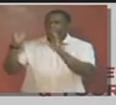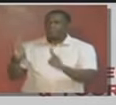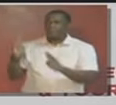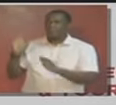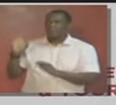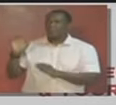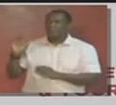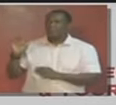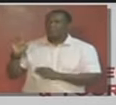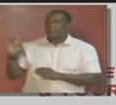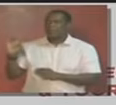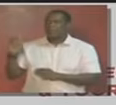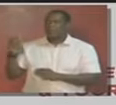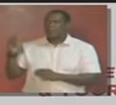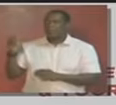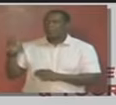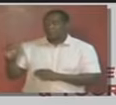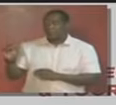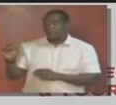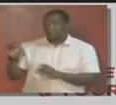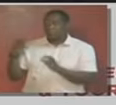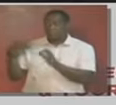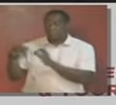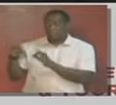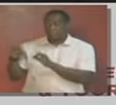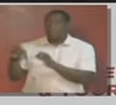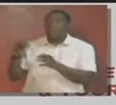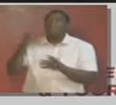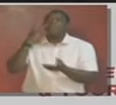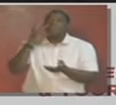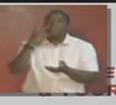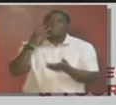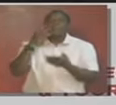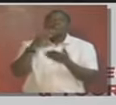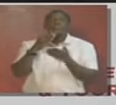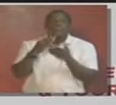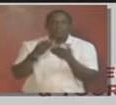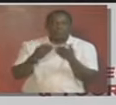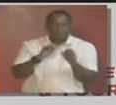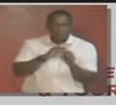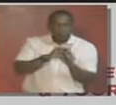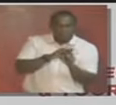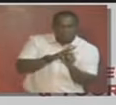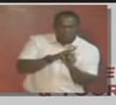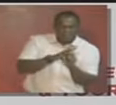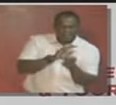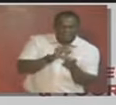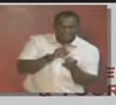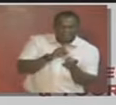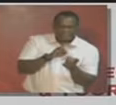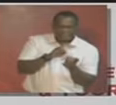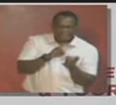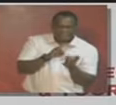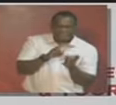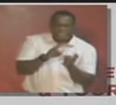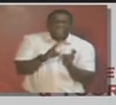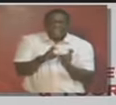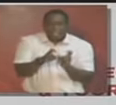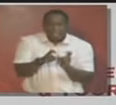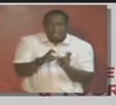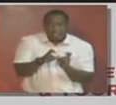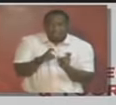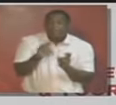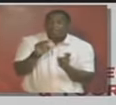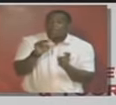that we saw some mutations, not mutations that generate variants of concern, but as we're